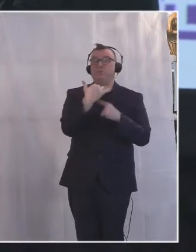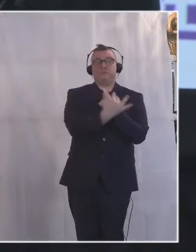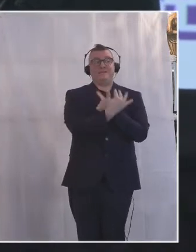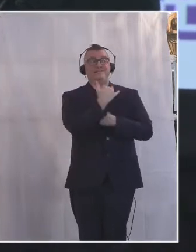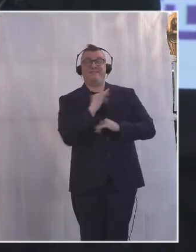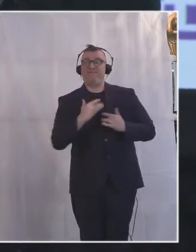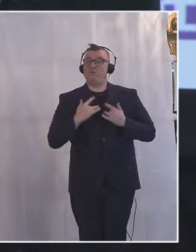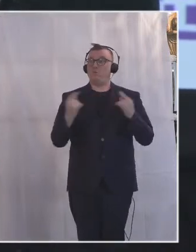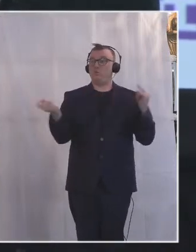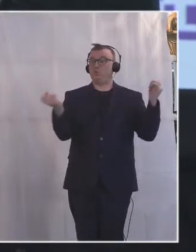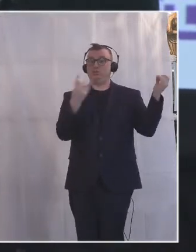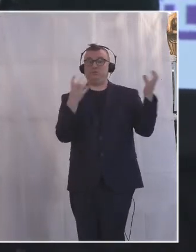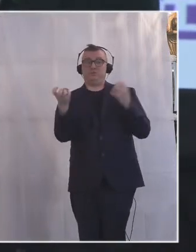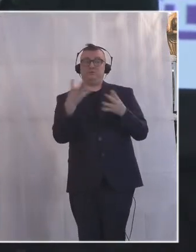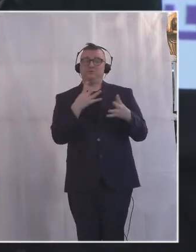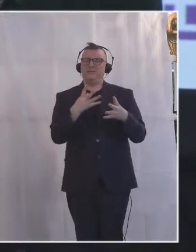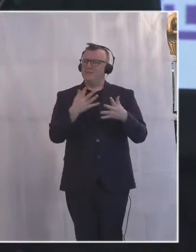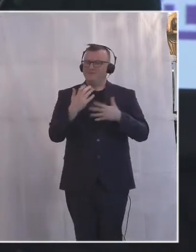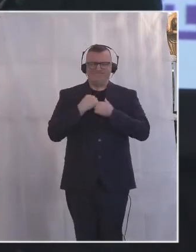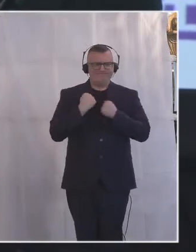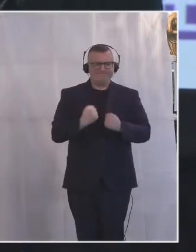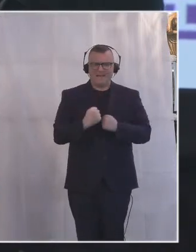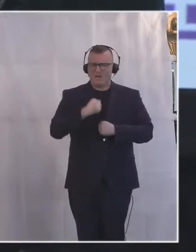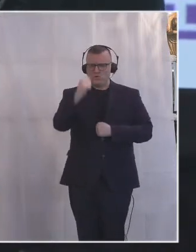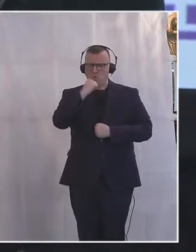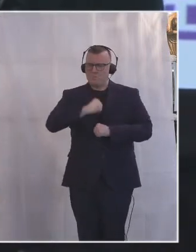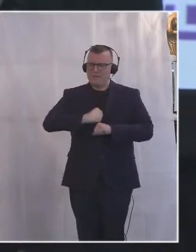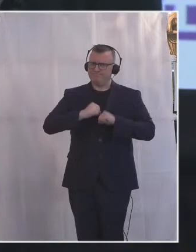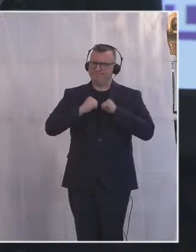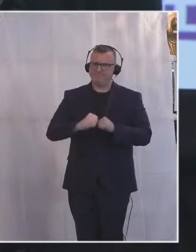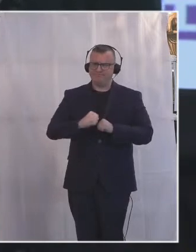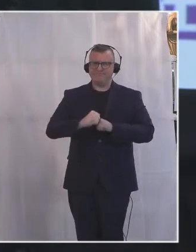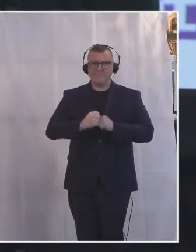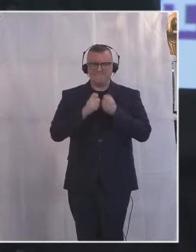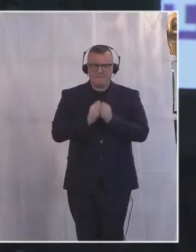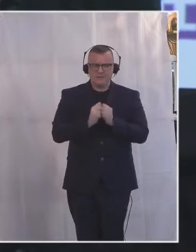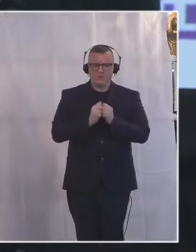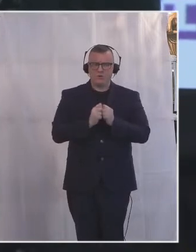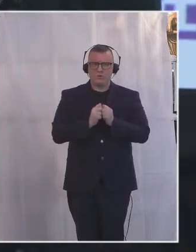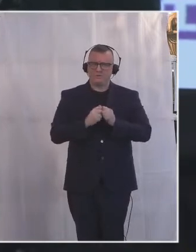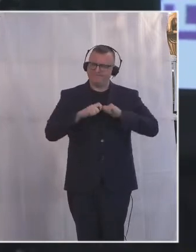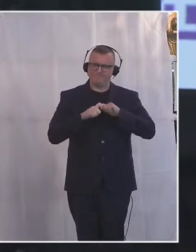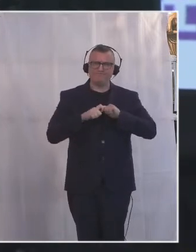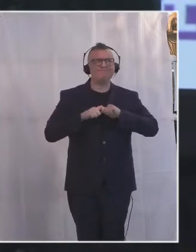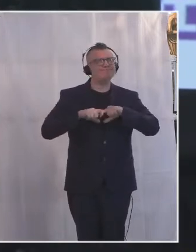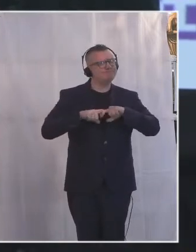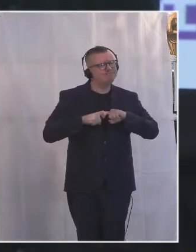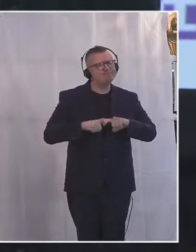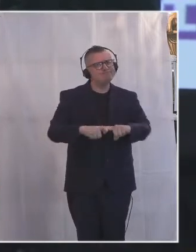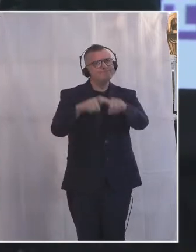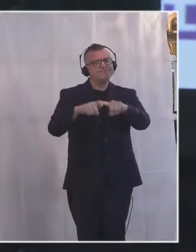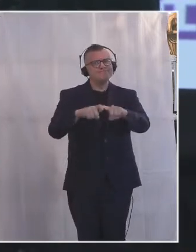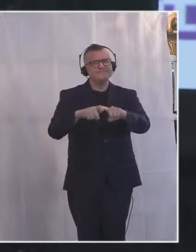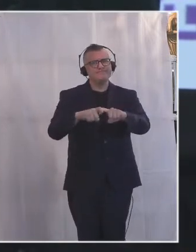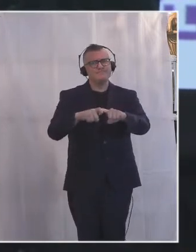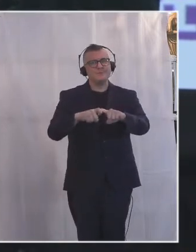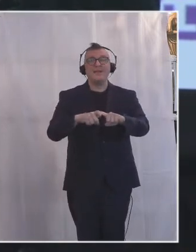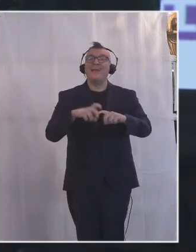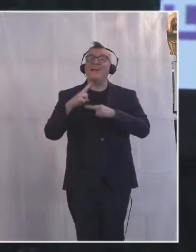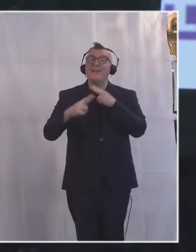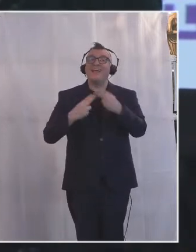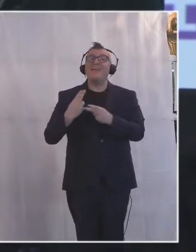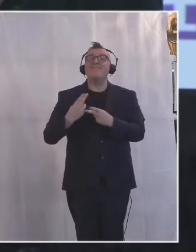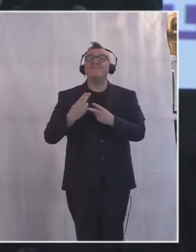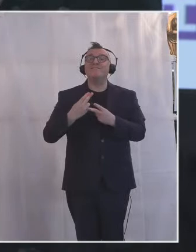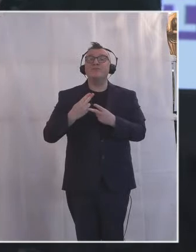different opinions. Know what your values are and really stay true to them. And where you can, attract people